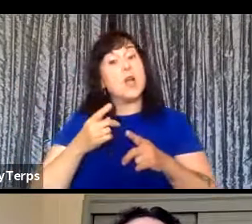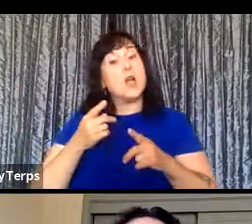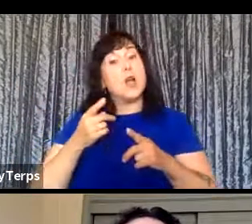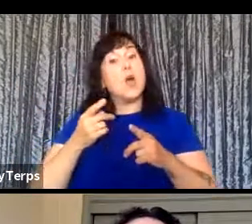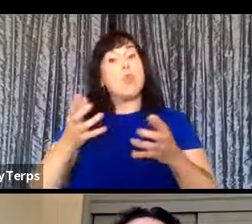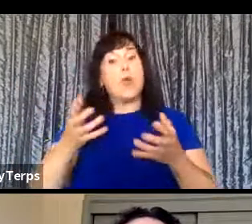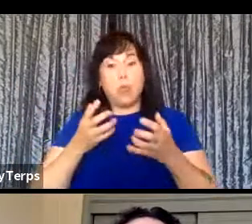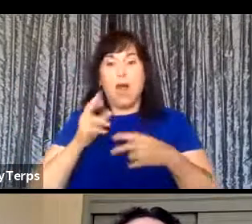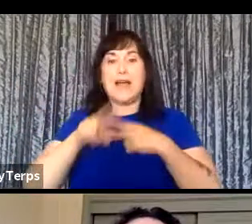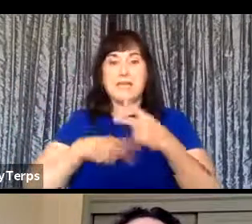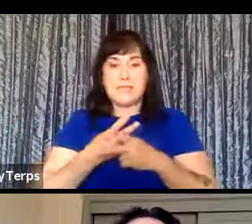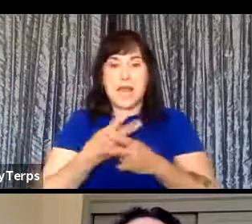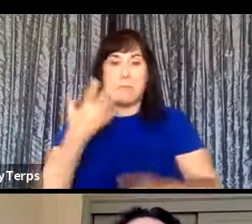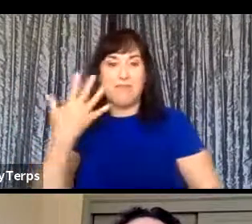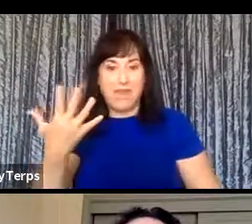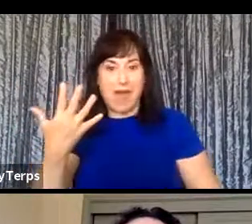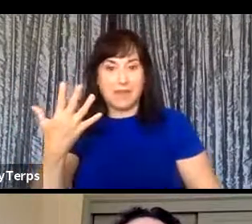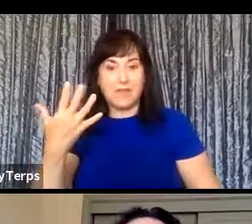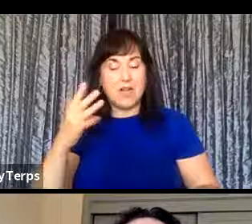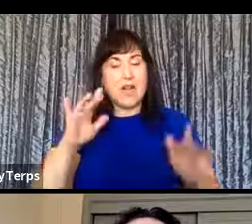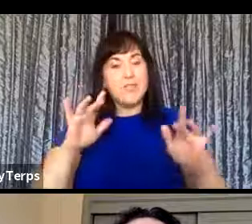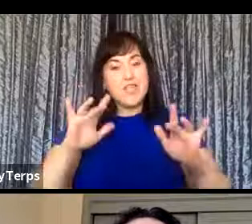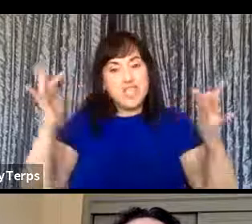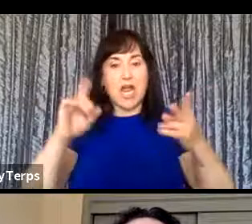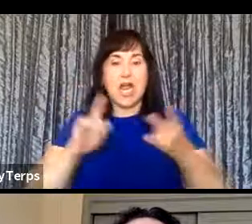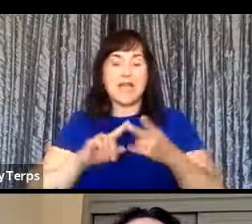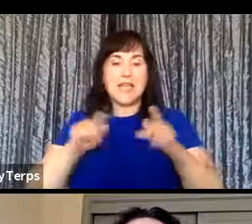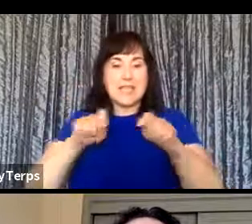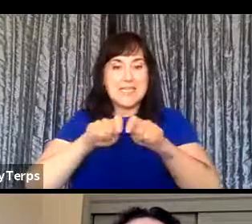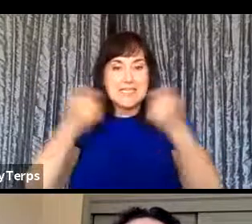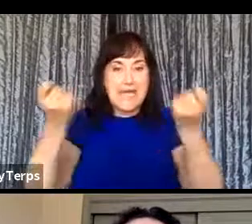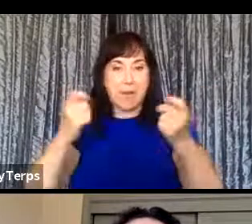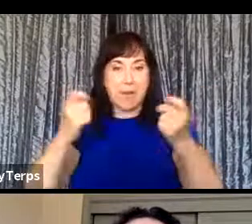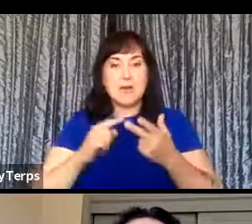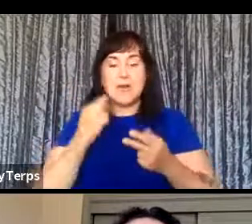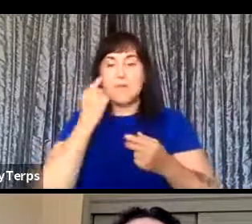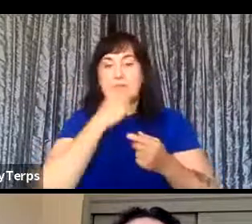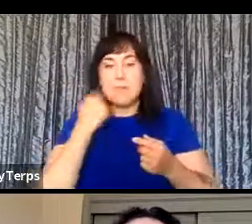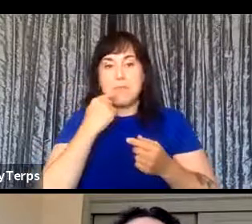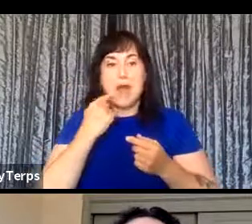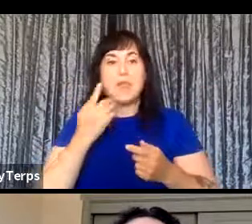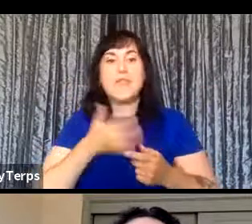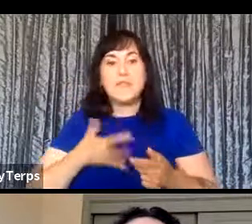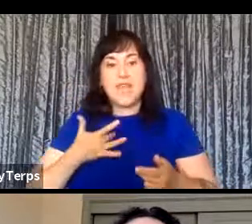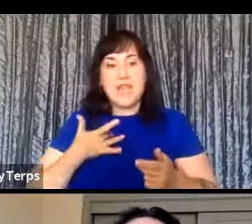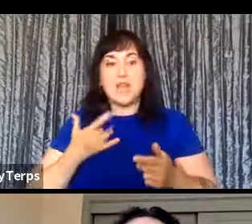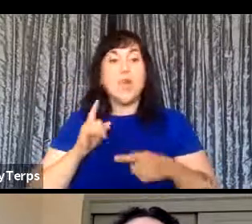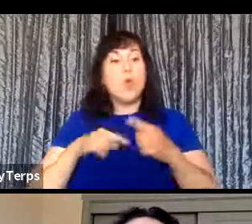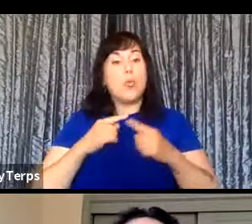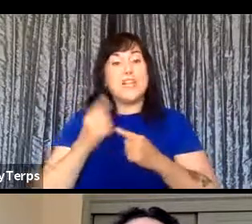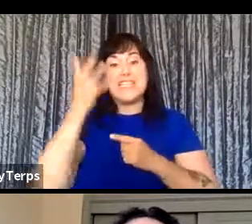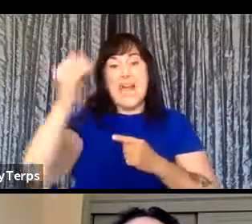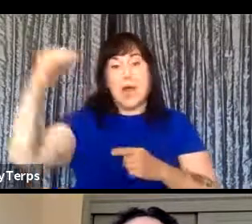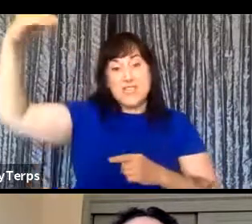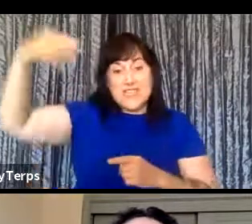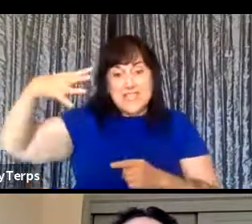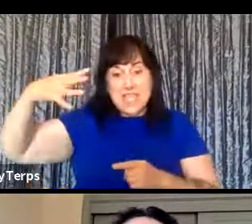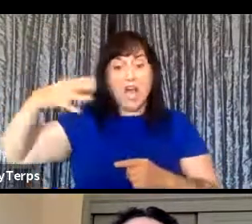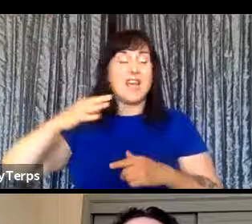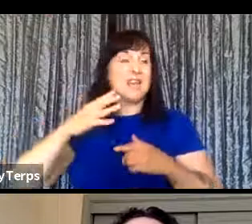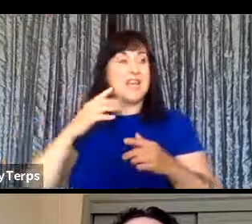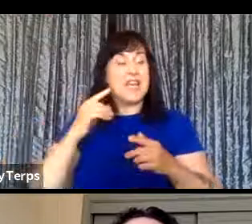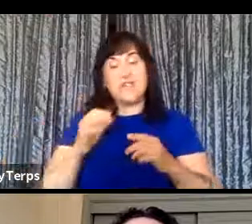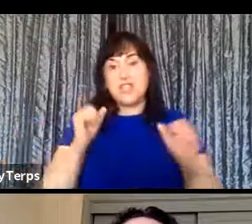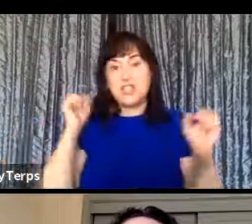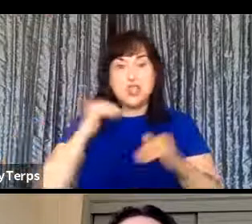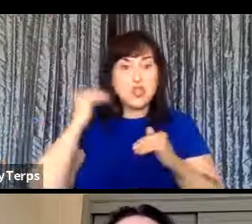5. The shine, the snap, the mouthfeel. When you get chocolate which has been out in the sun, been too cold, it's going to have all of those different things, okay? So when